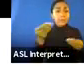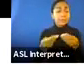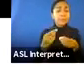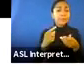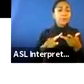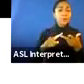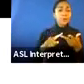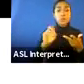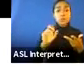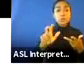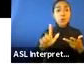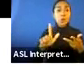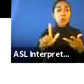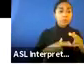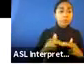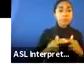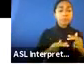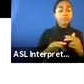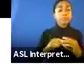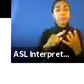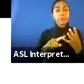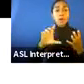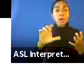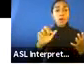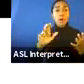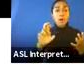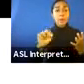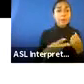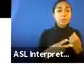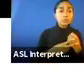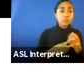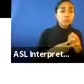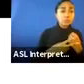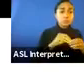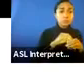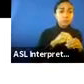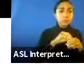formation. And if we